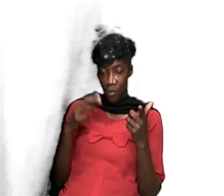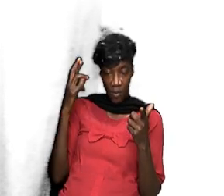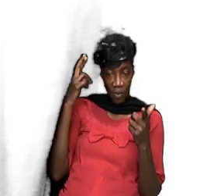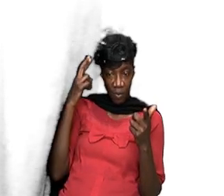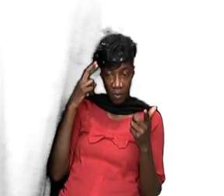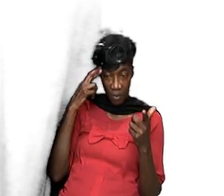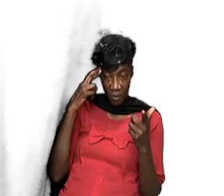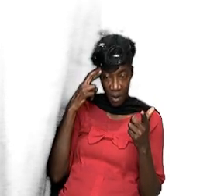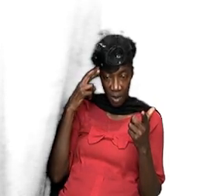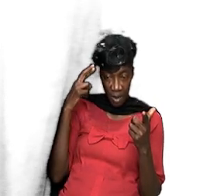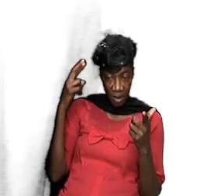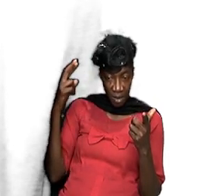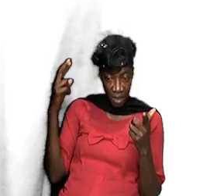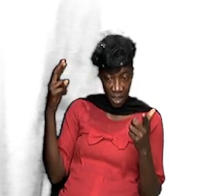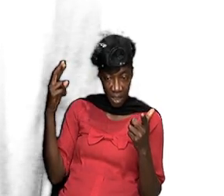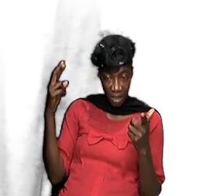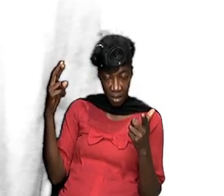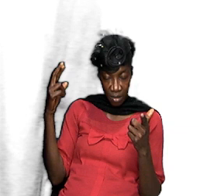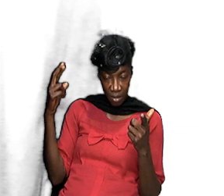that